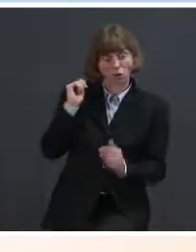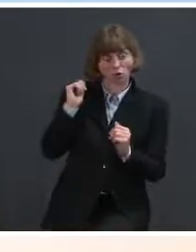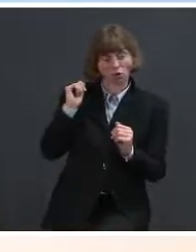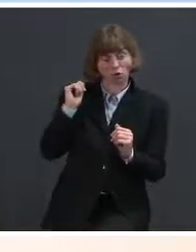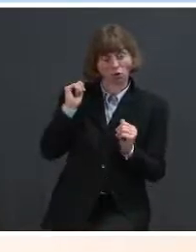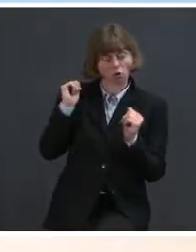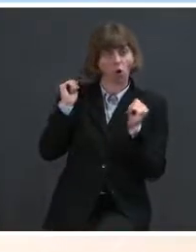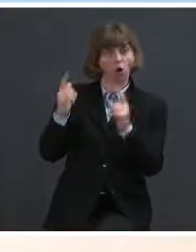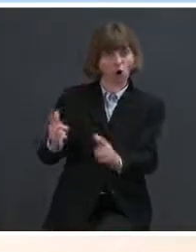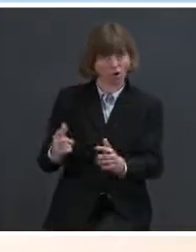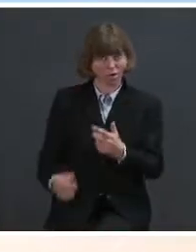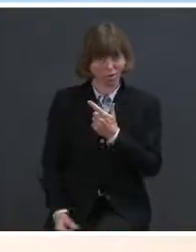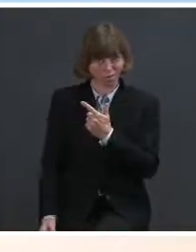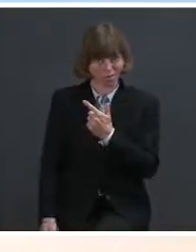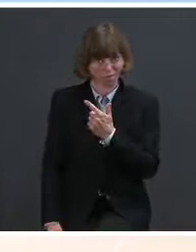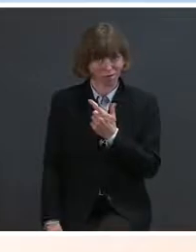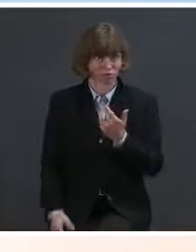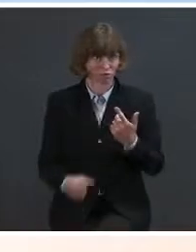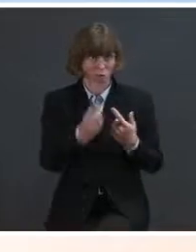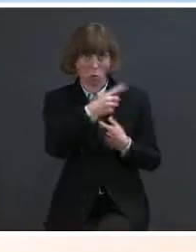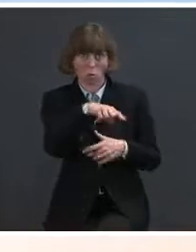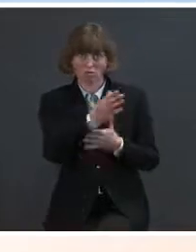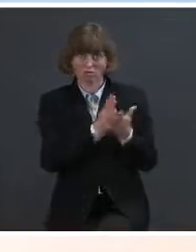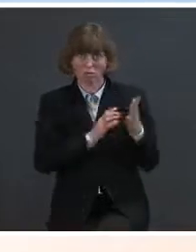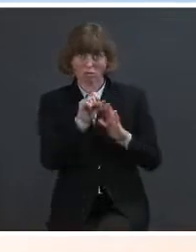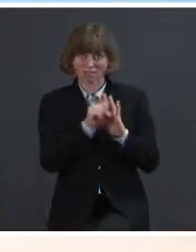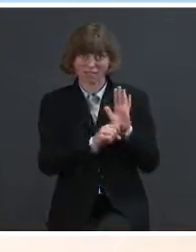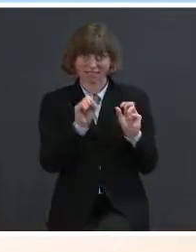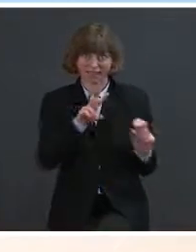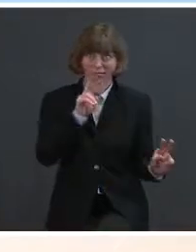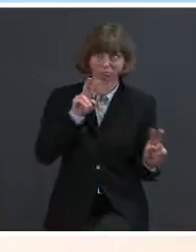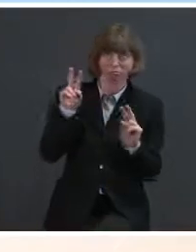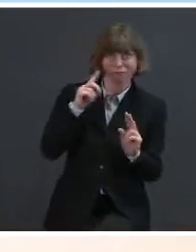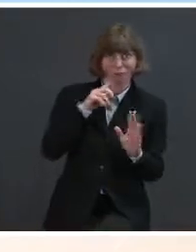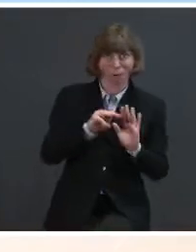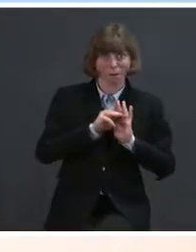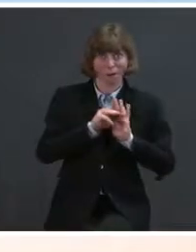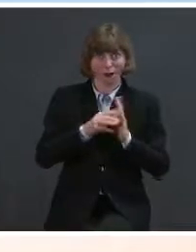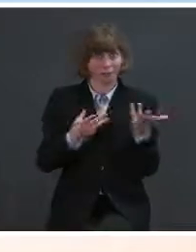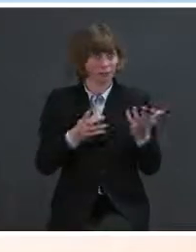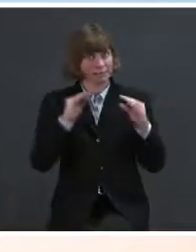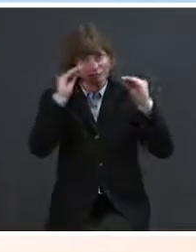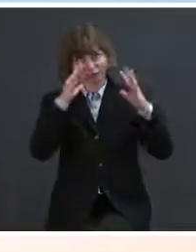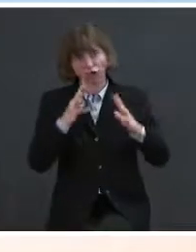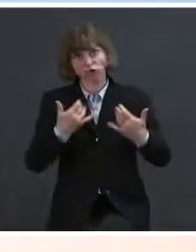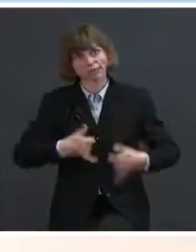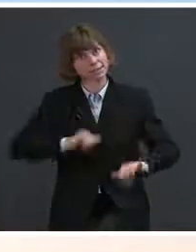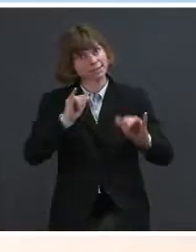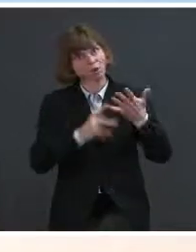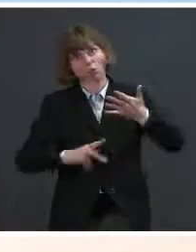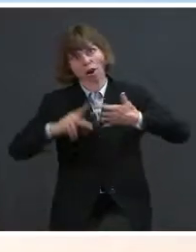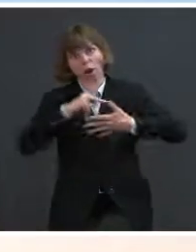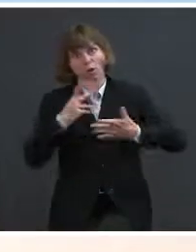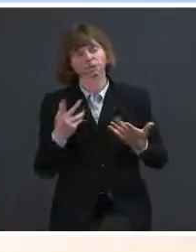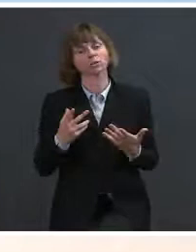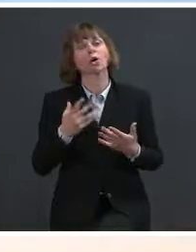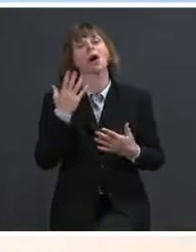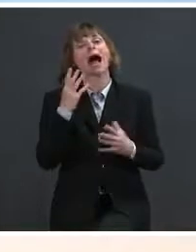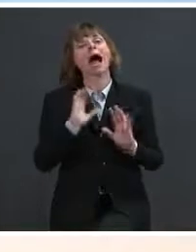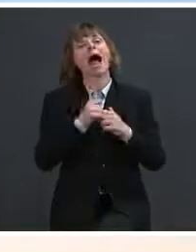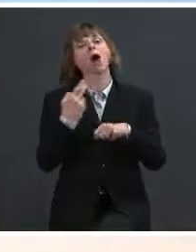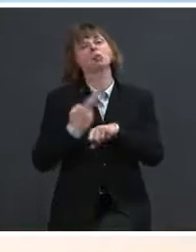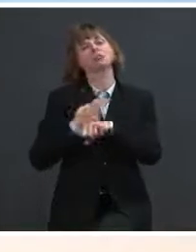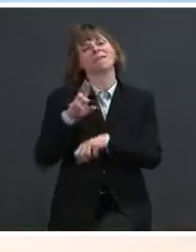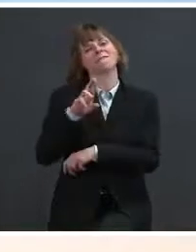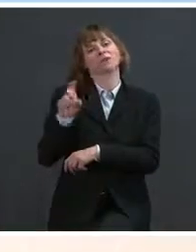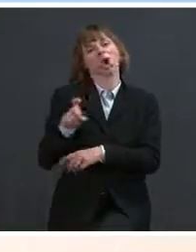probably models that some states can look to. Teachers remain prioritized, and that is done primarily through the pharmacy program. It's been quite